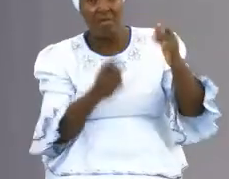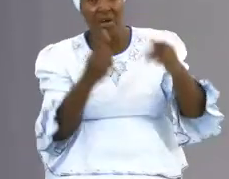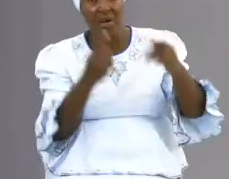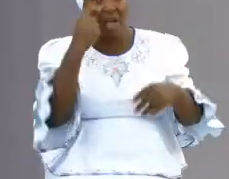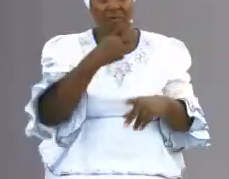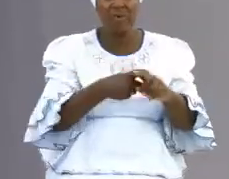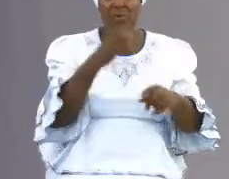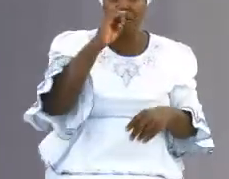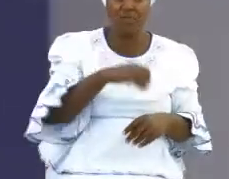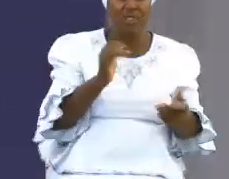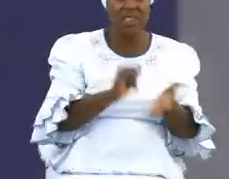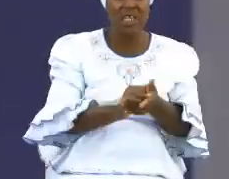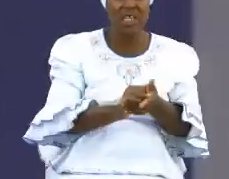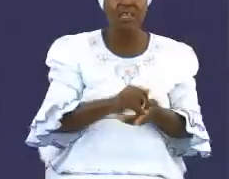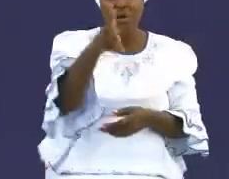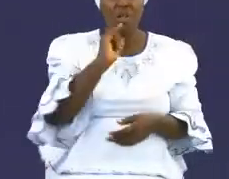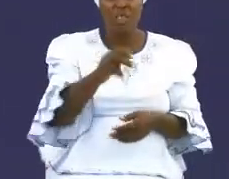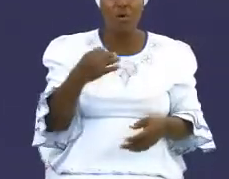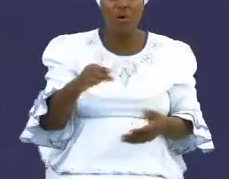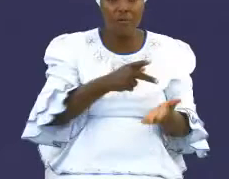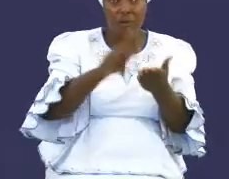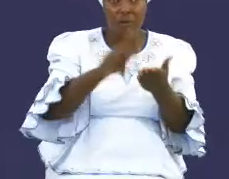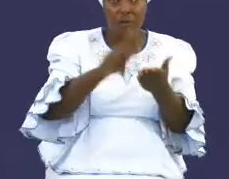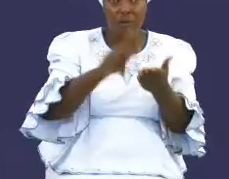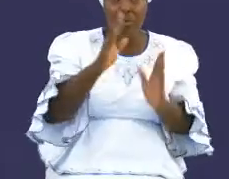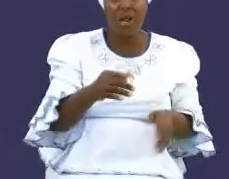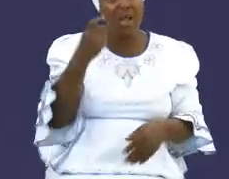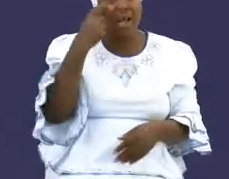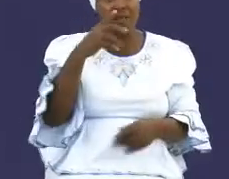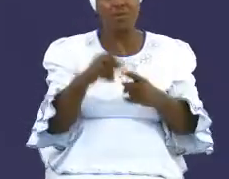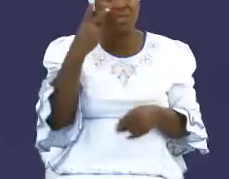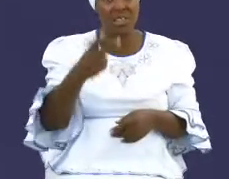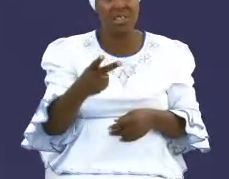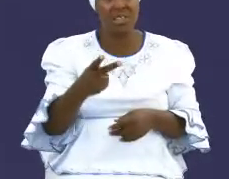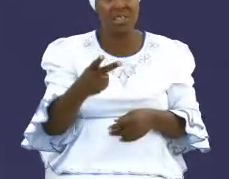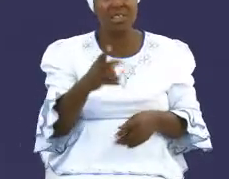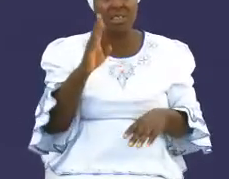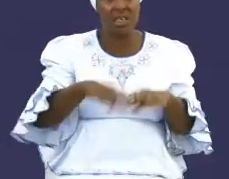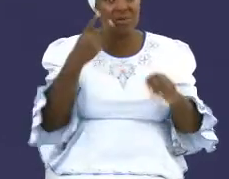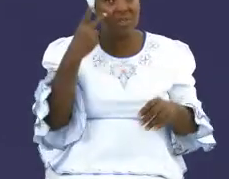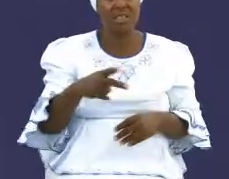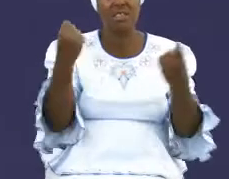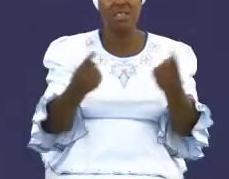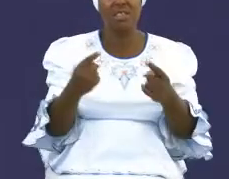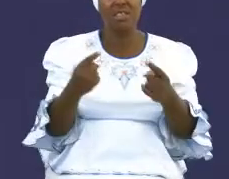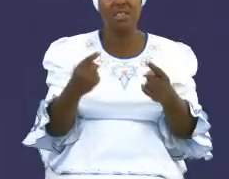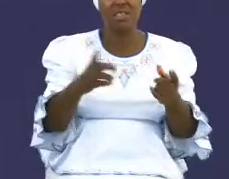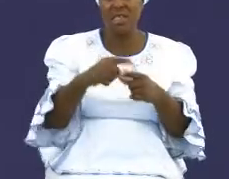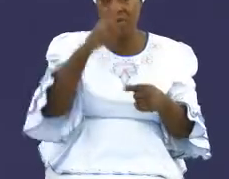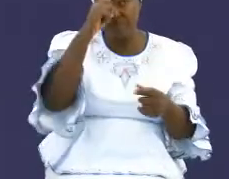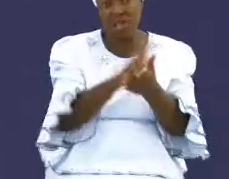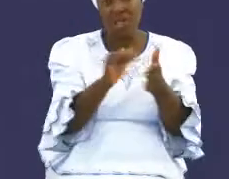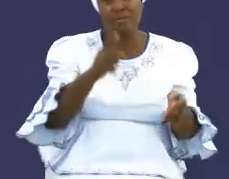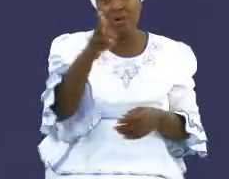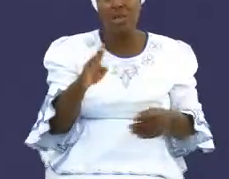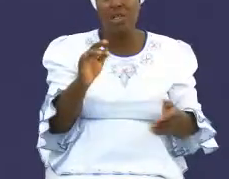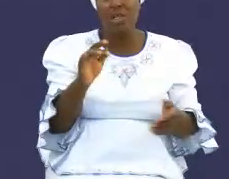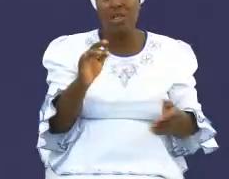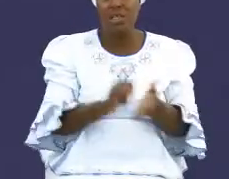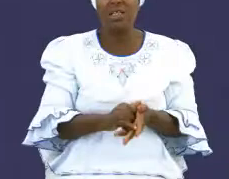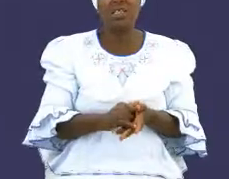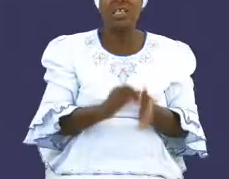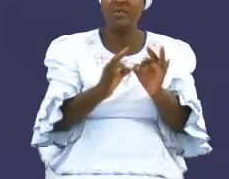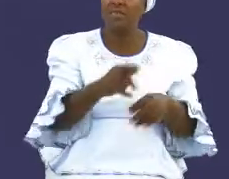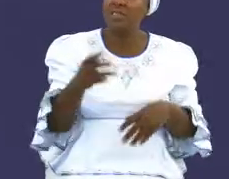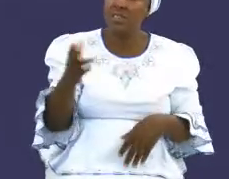behold iniquity. They believe God that if they continued in their sin and they continued in